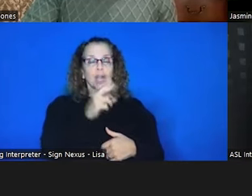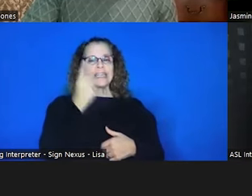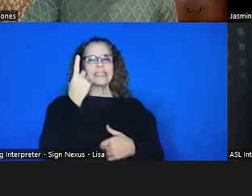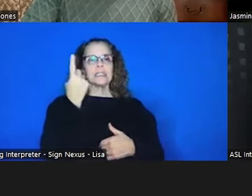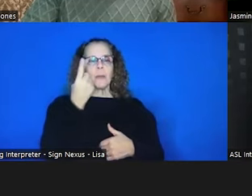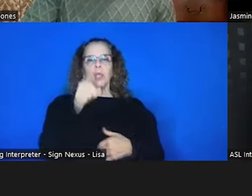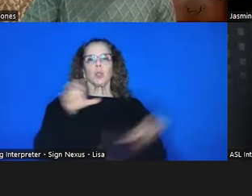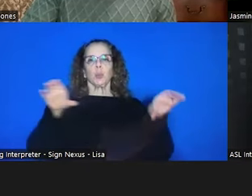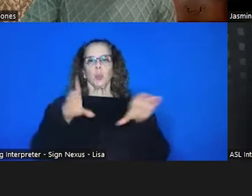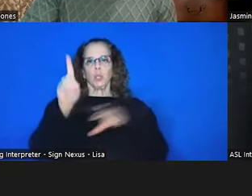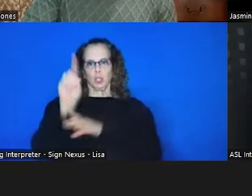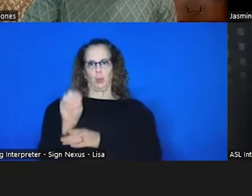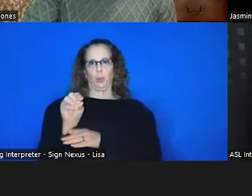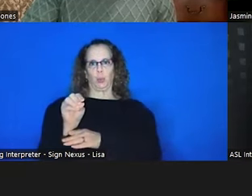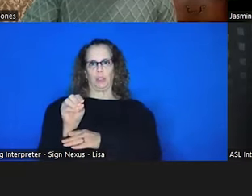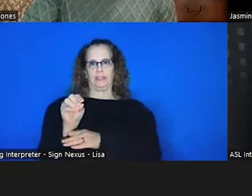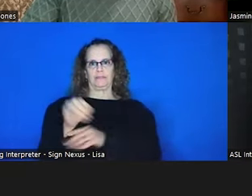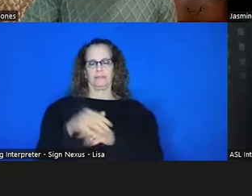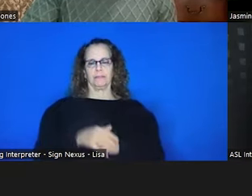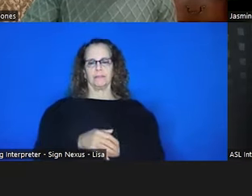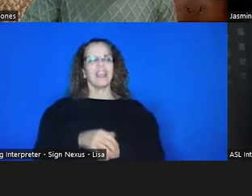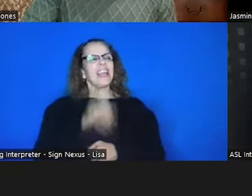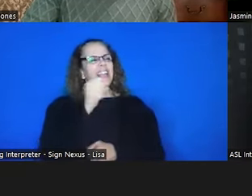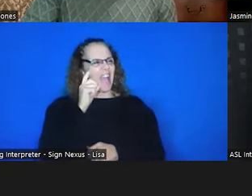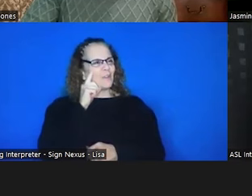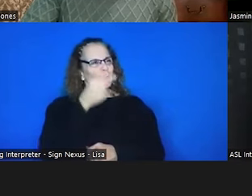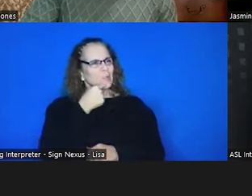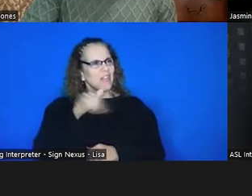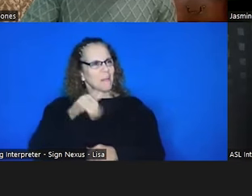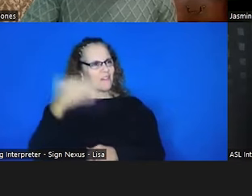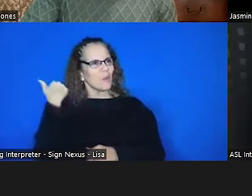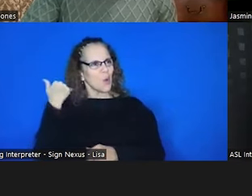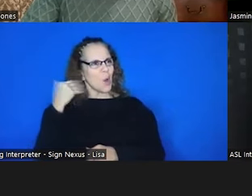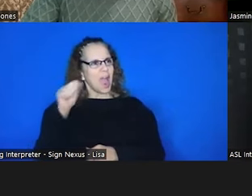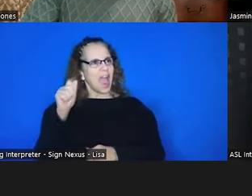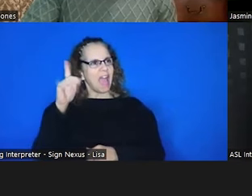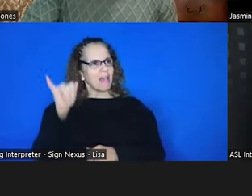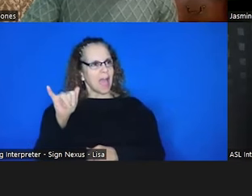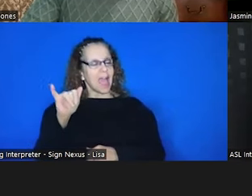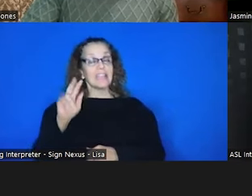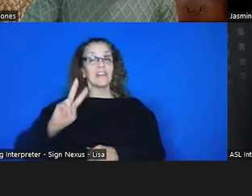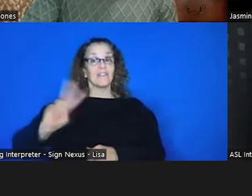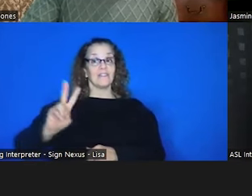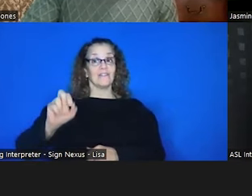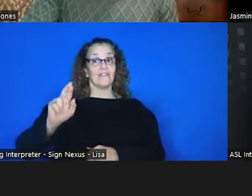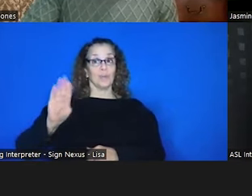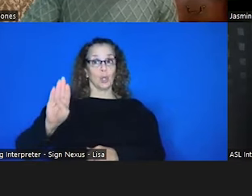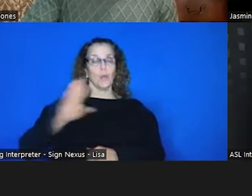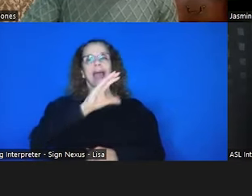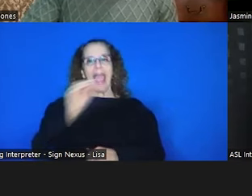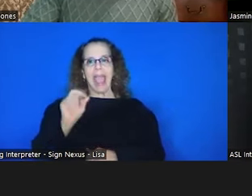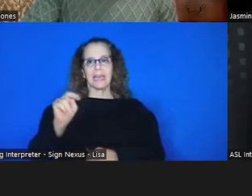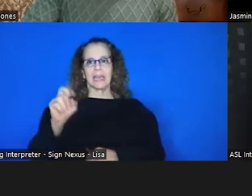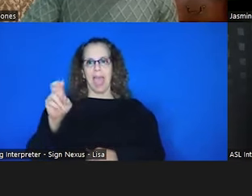Absolutely. I think I've heard you say before that, you know, to be an ally. An ally is a verb and a noun. Mm-hmm. So, Brent